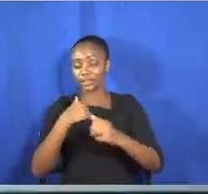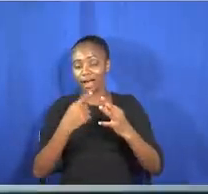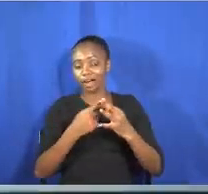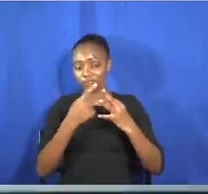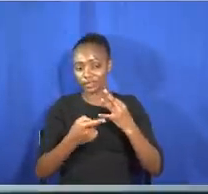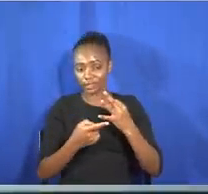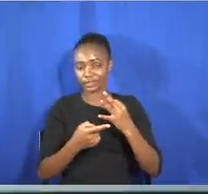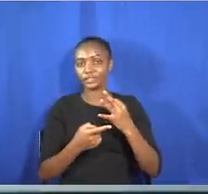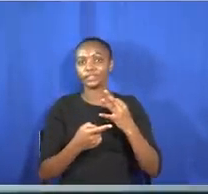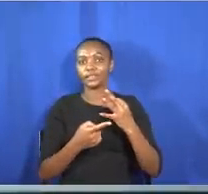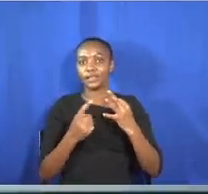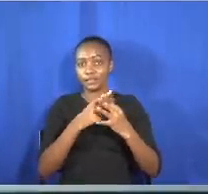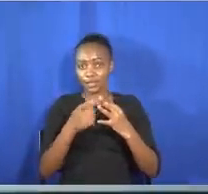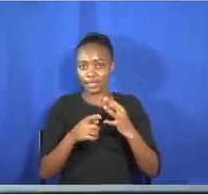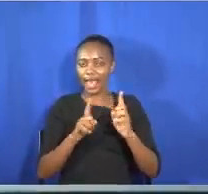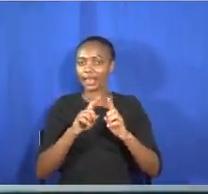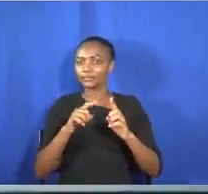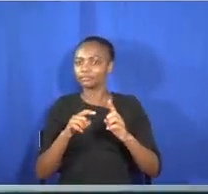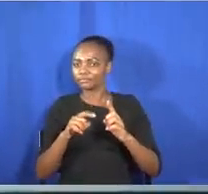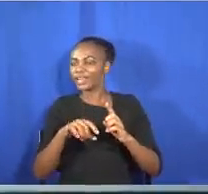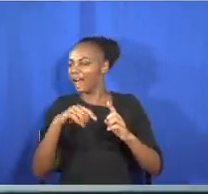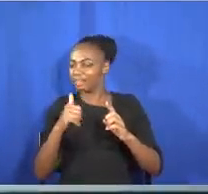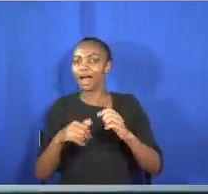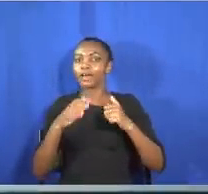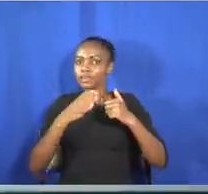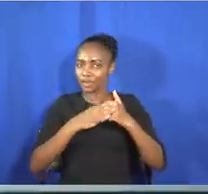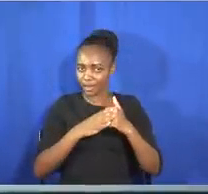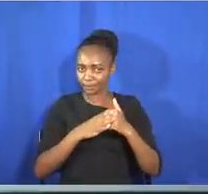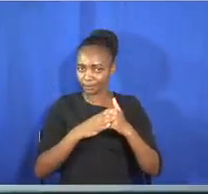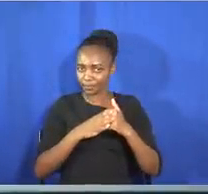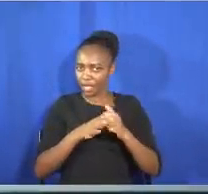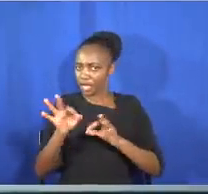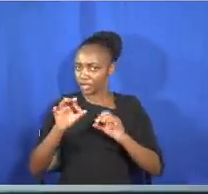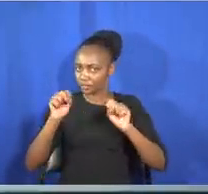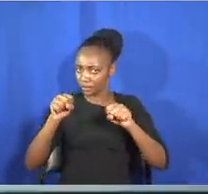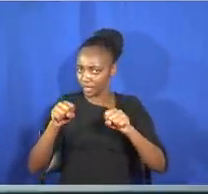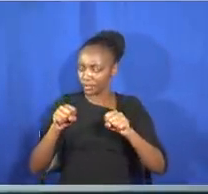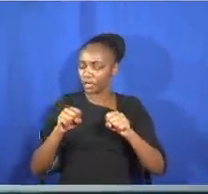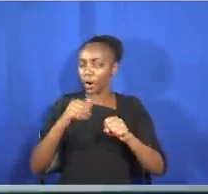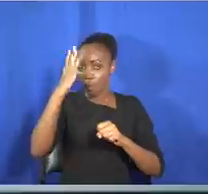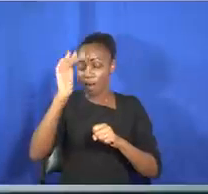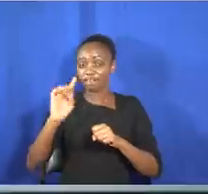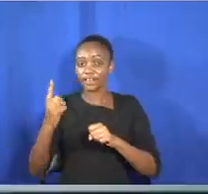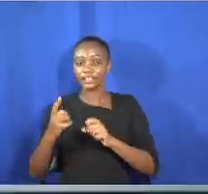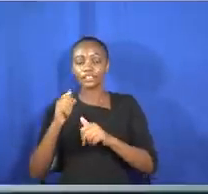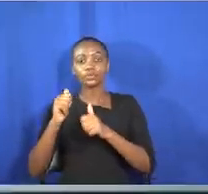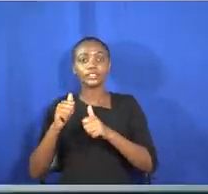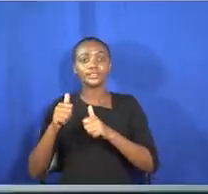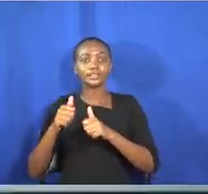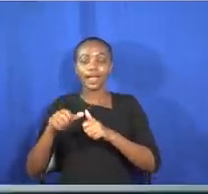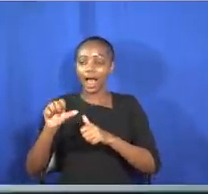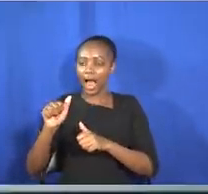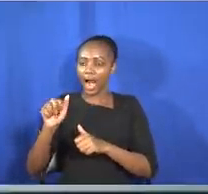3 pathways and 9 tracks. The first pathway is art and